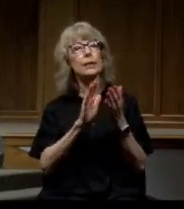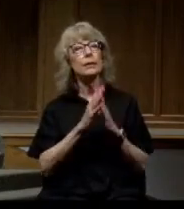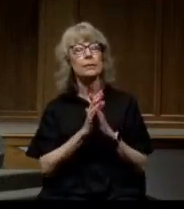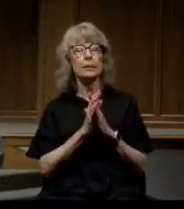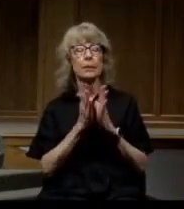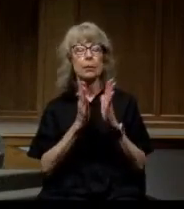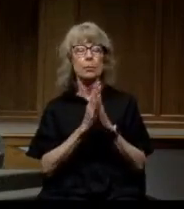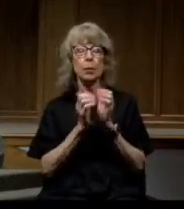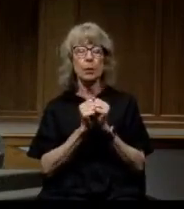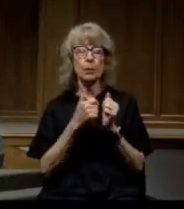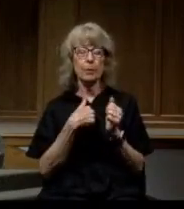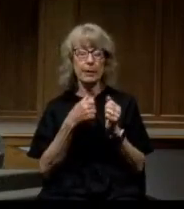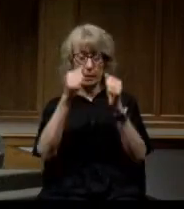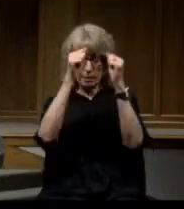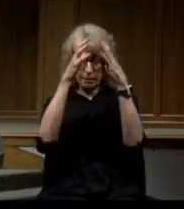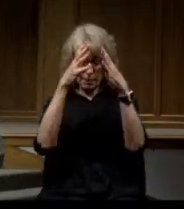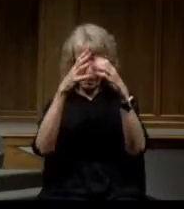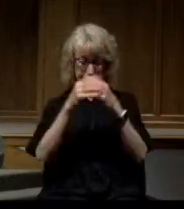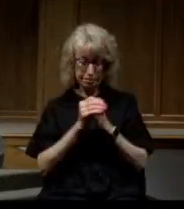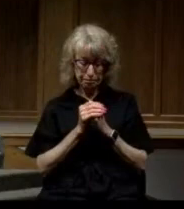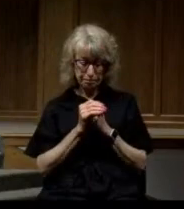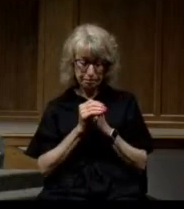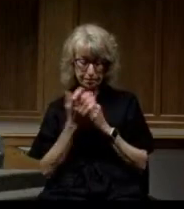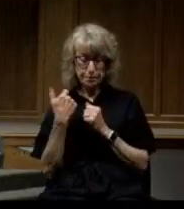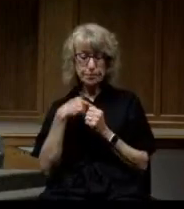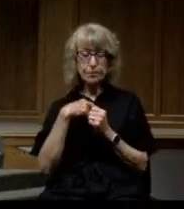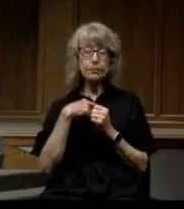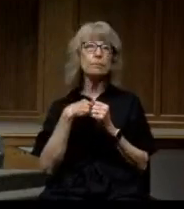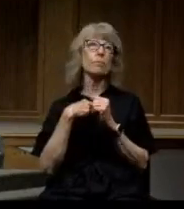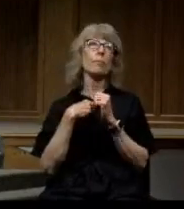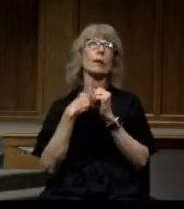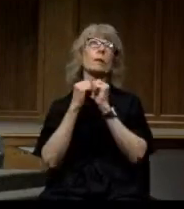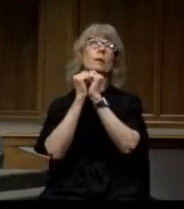If you bow with me in prayer, Father, we stand with you